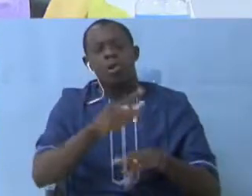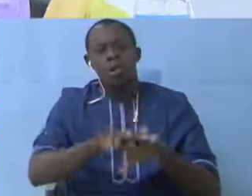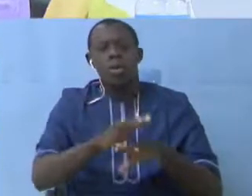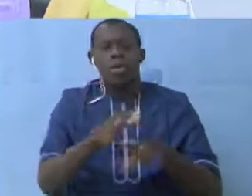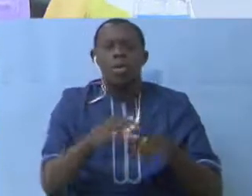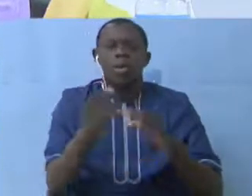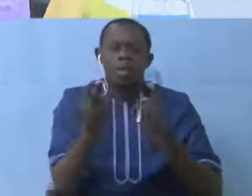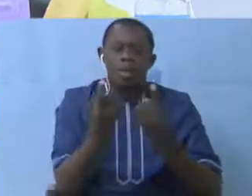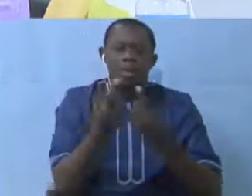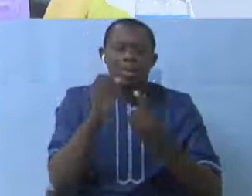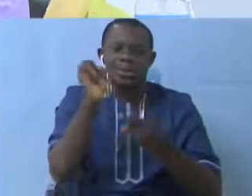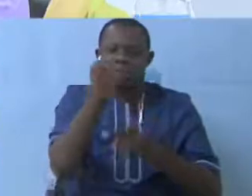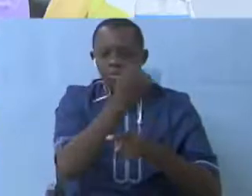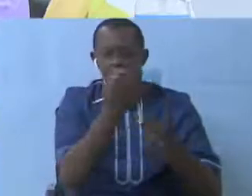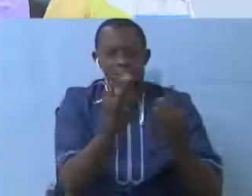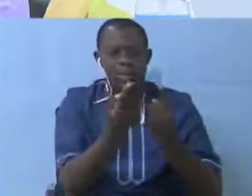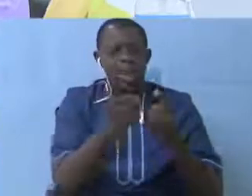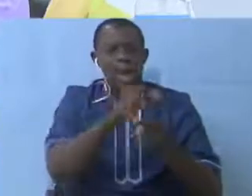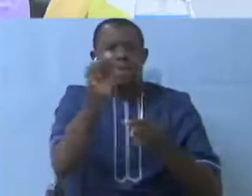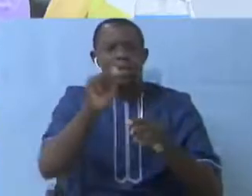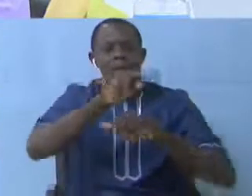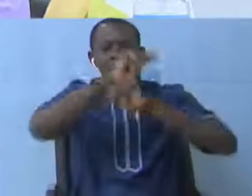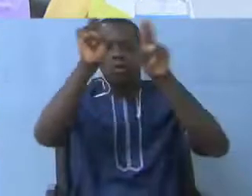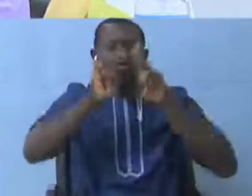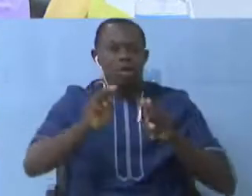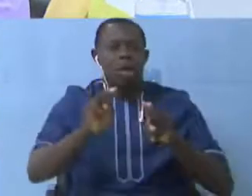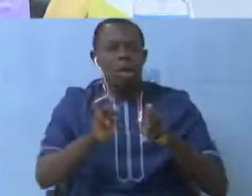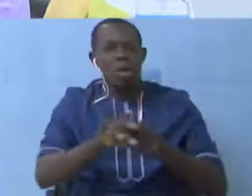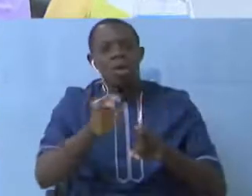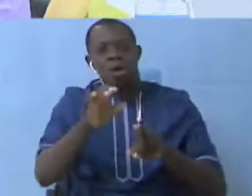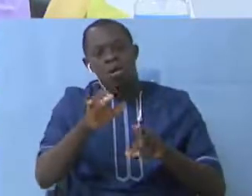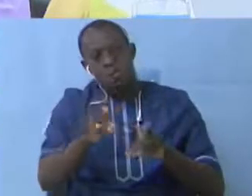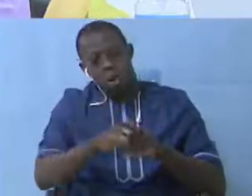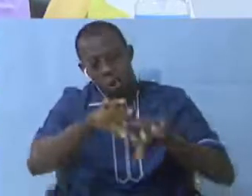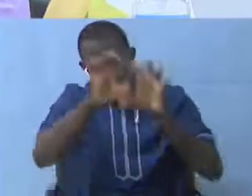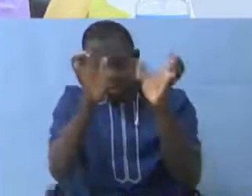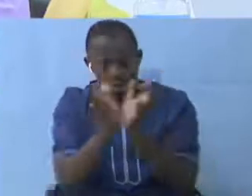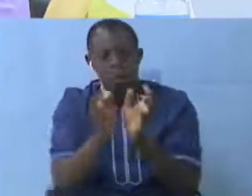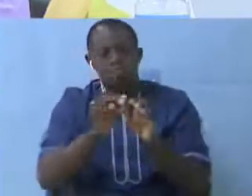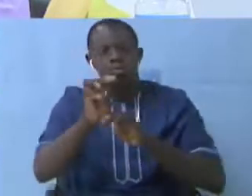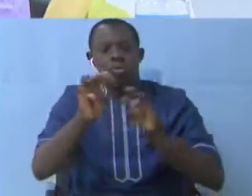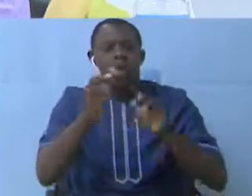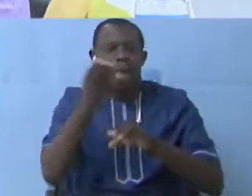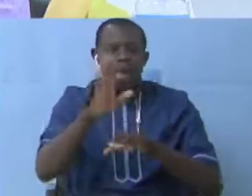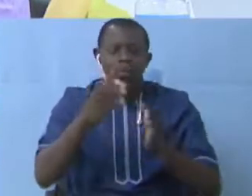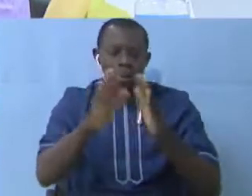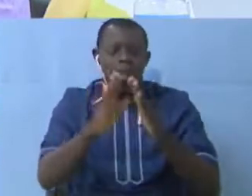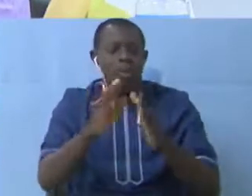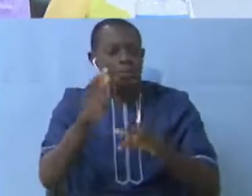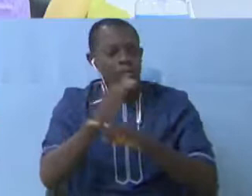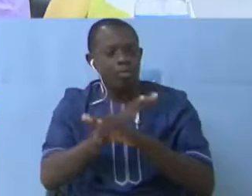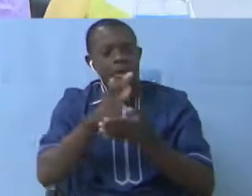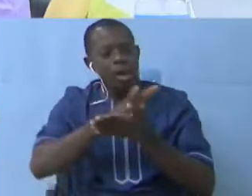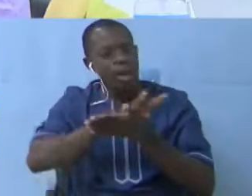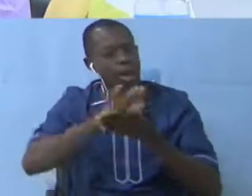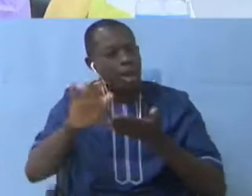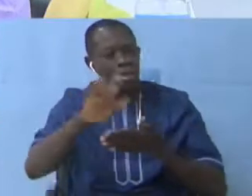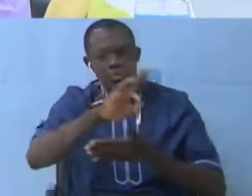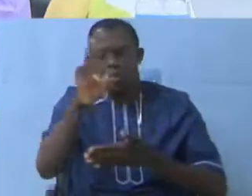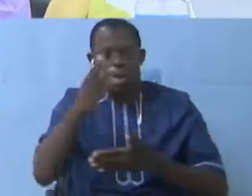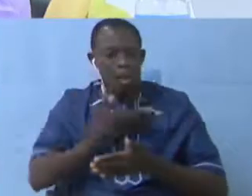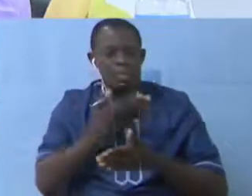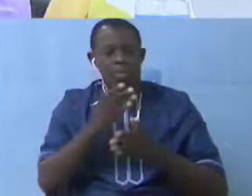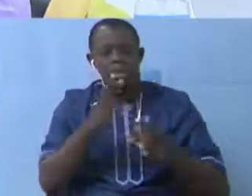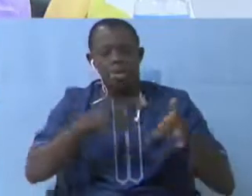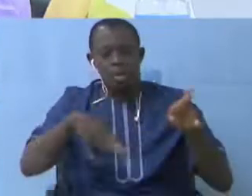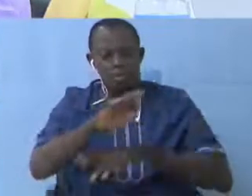tightening up and the international community would be moving anyway. It was quite clear for all of us that there was no turning back. So